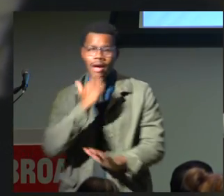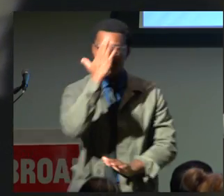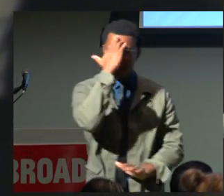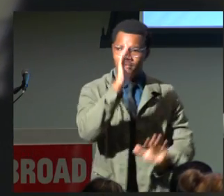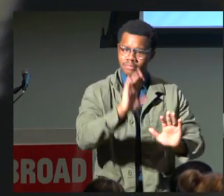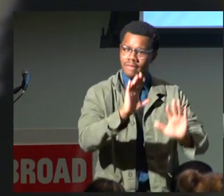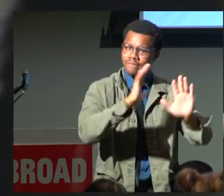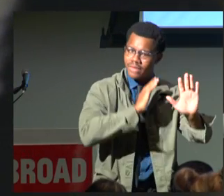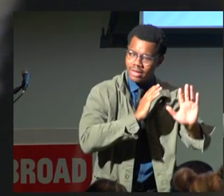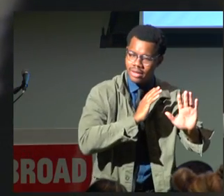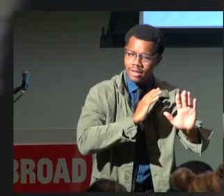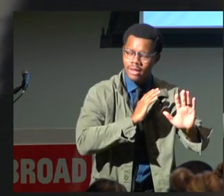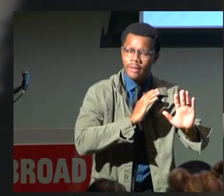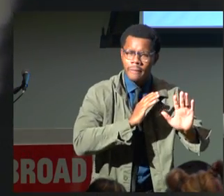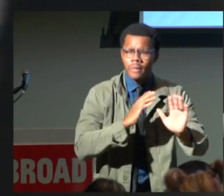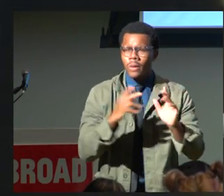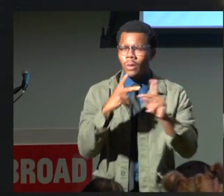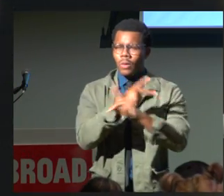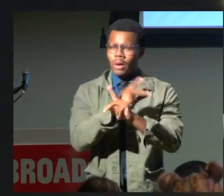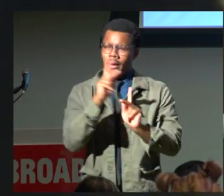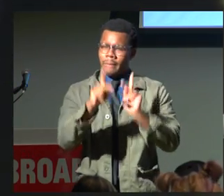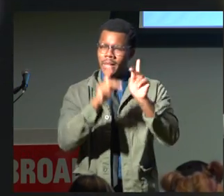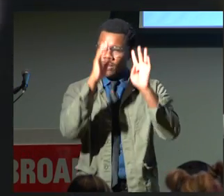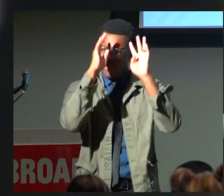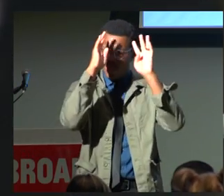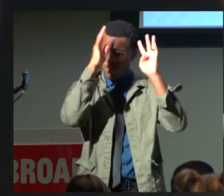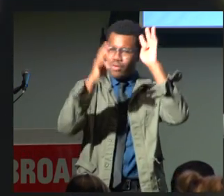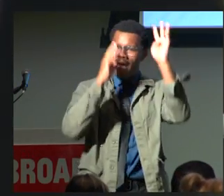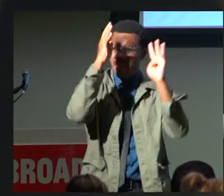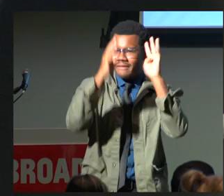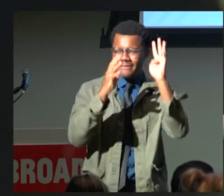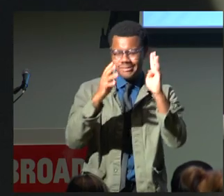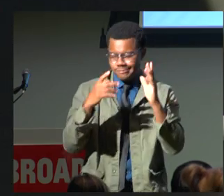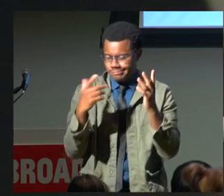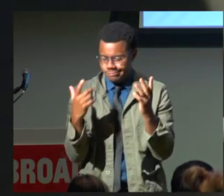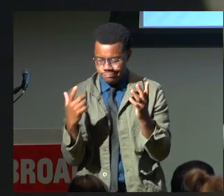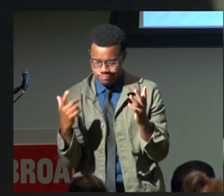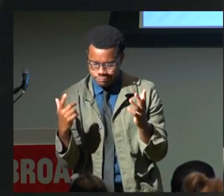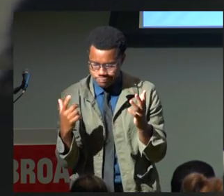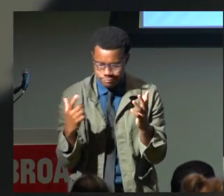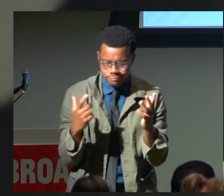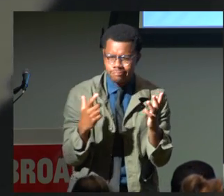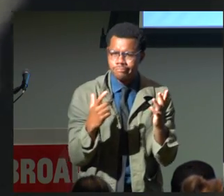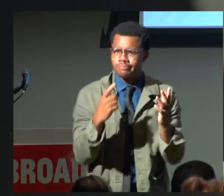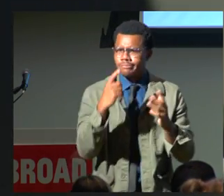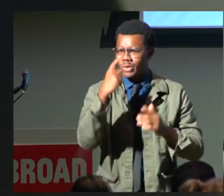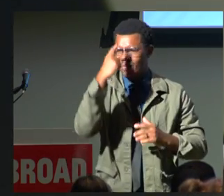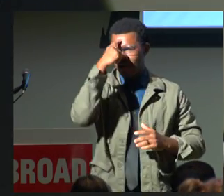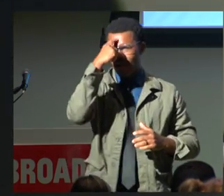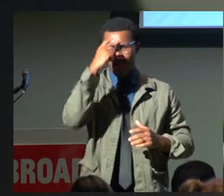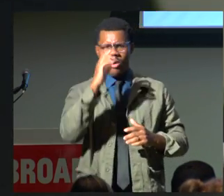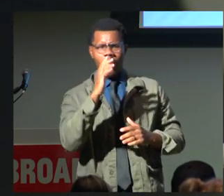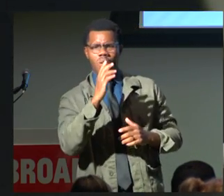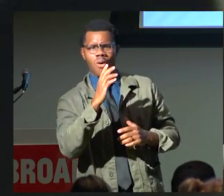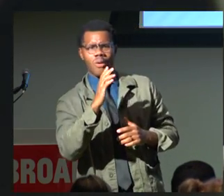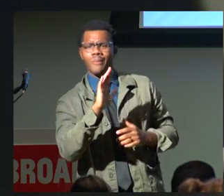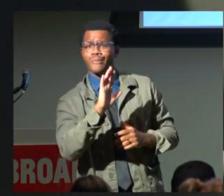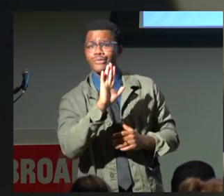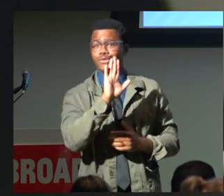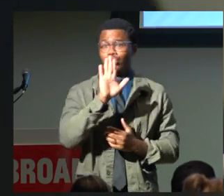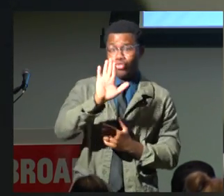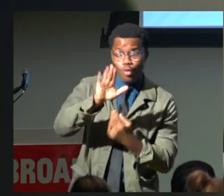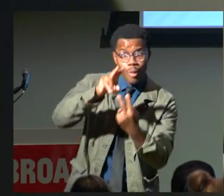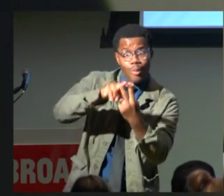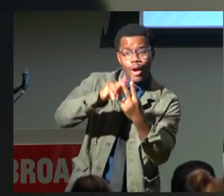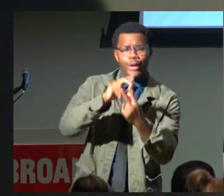often, especially with creative people, everyone gets a little, I don't know, it's somehow you think because your partner's more famous than you or does better than you,